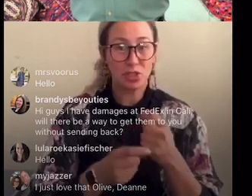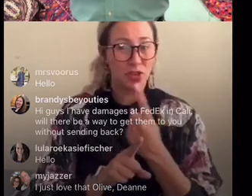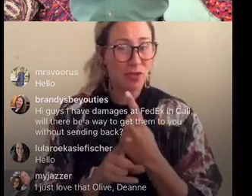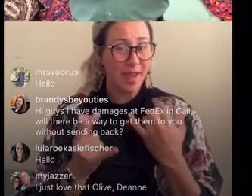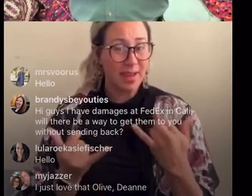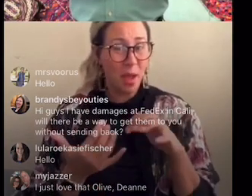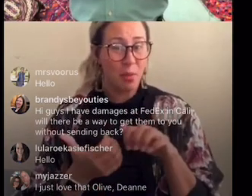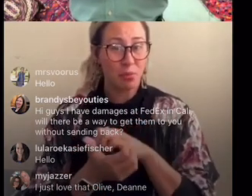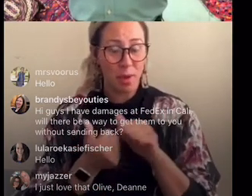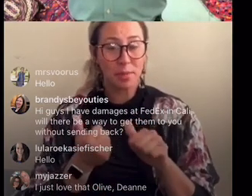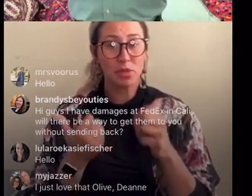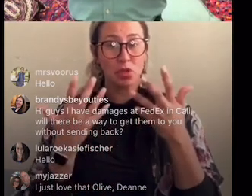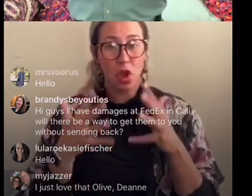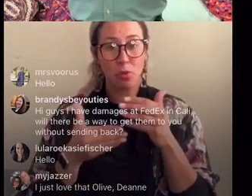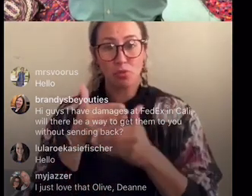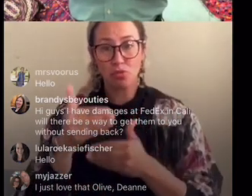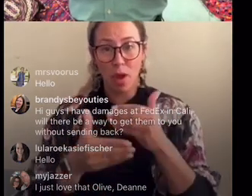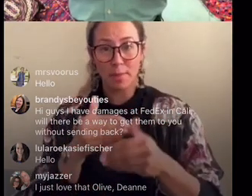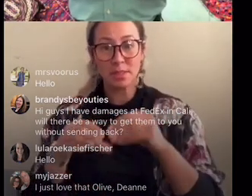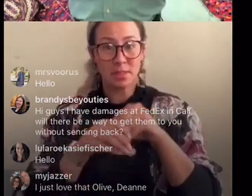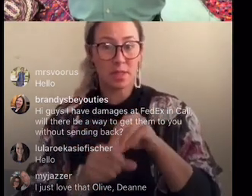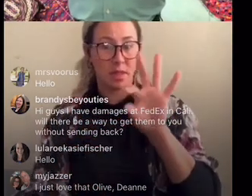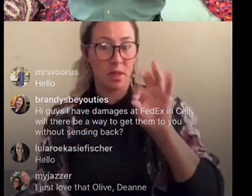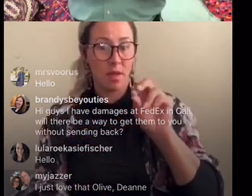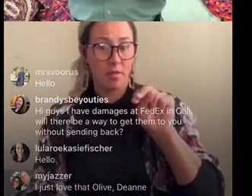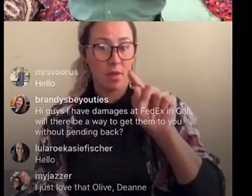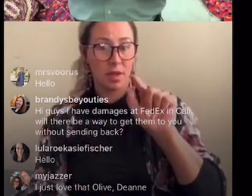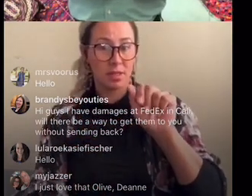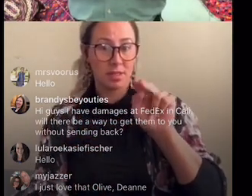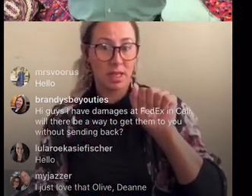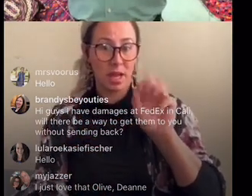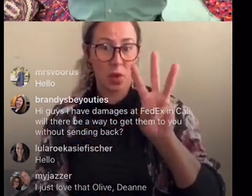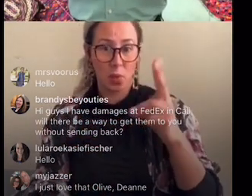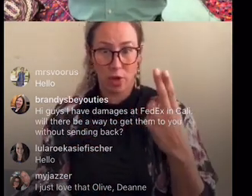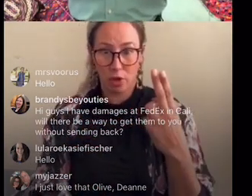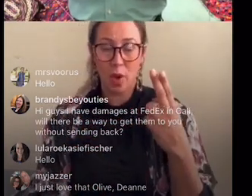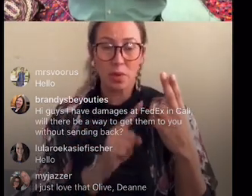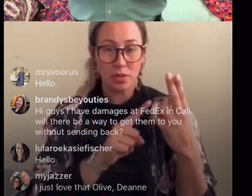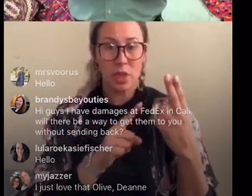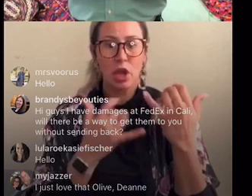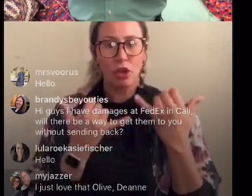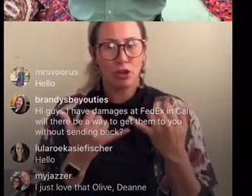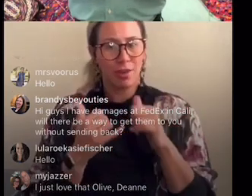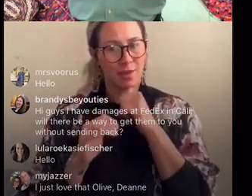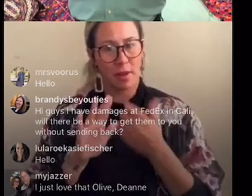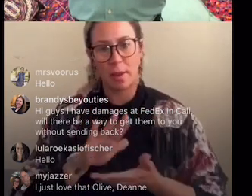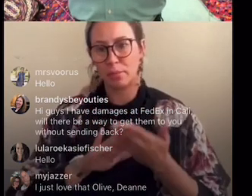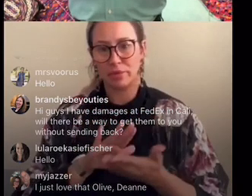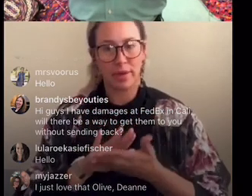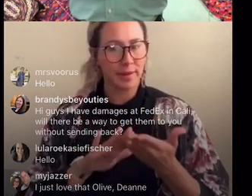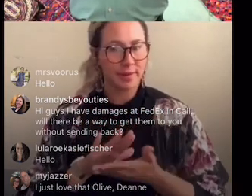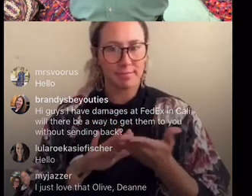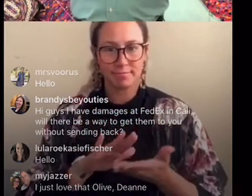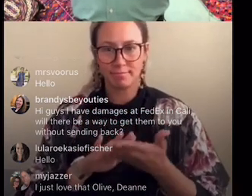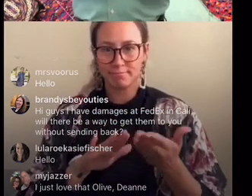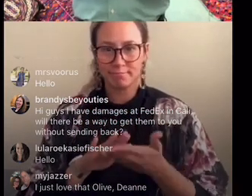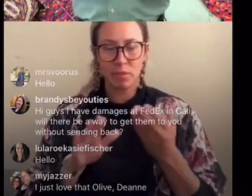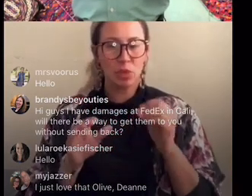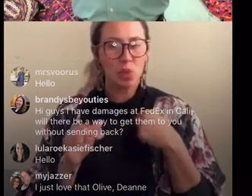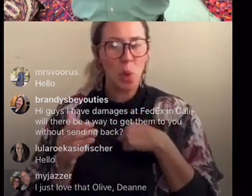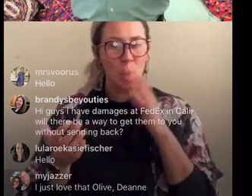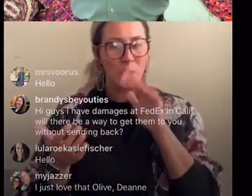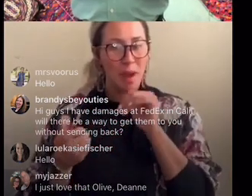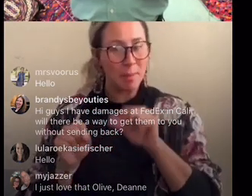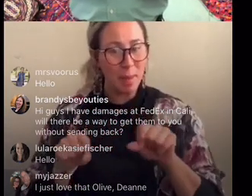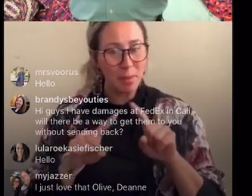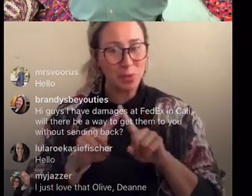damages are processed in the Fontana warehouse, and the Fontana warehouse is currently not operating. And therefore, we will not be